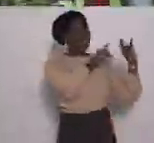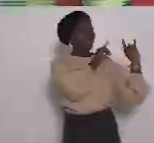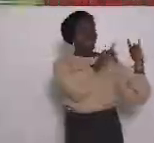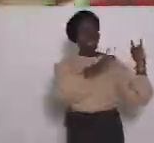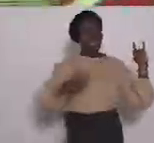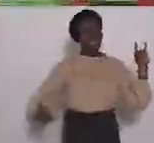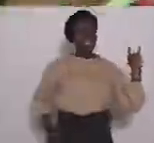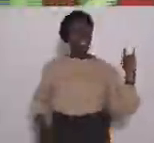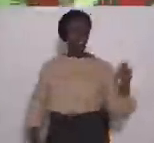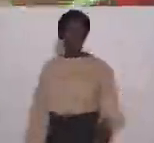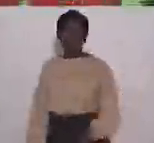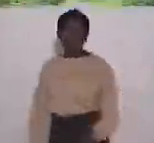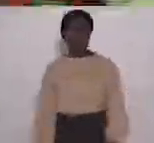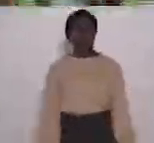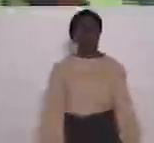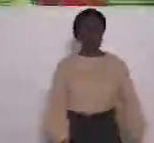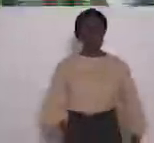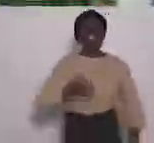body